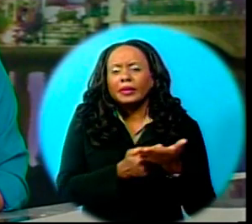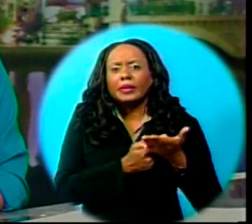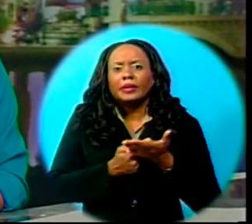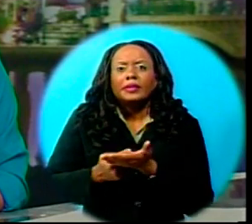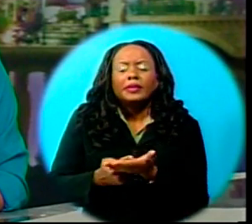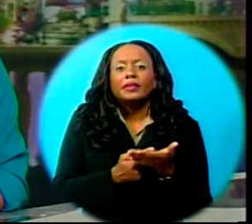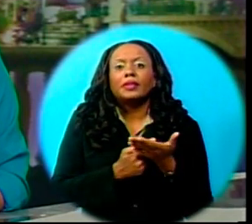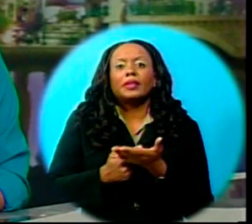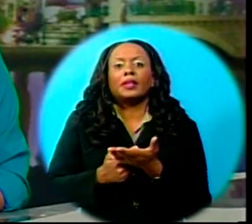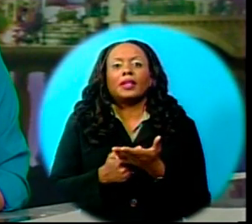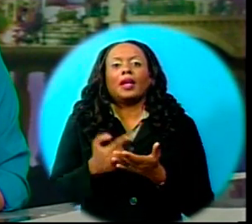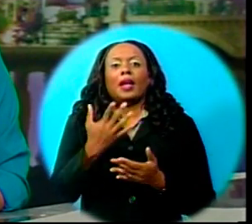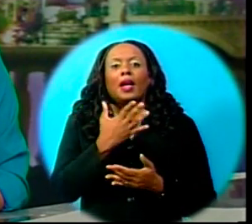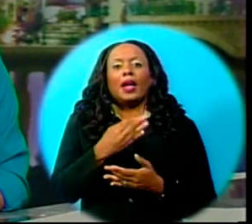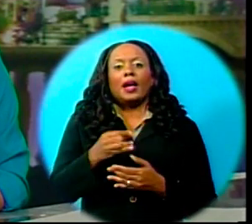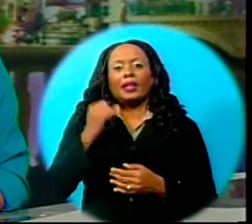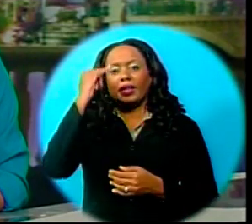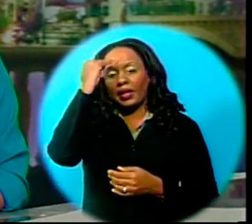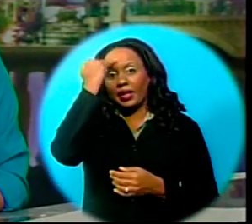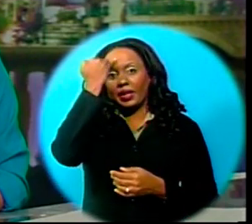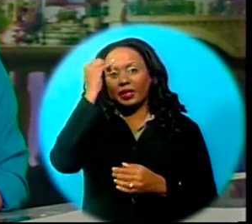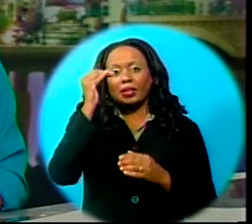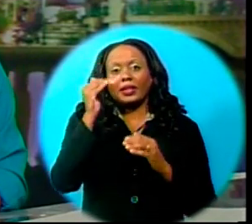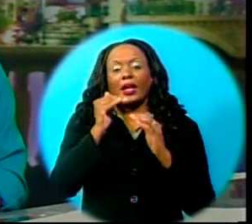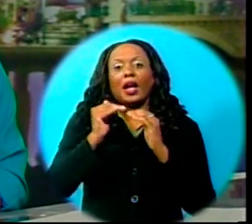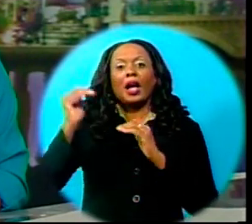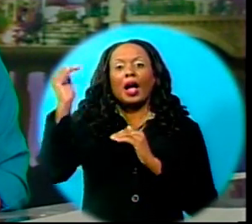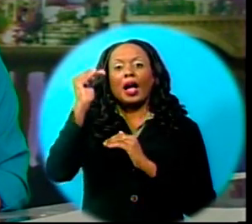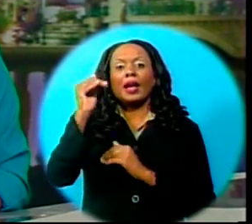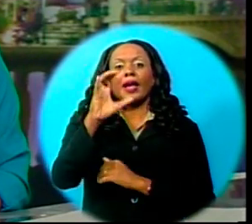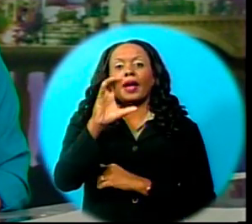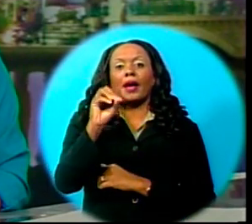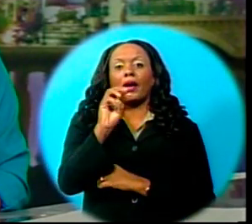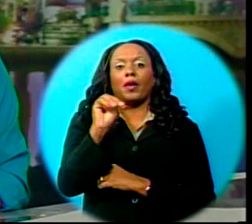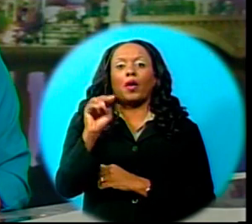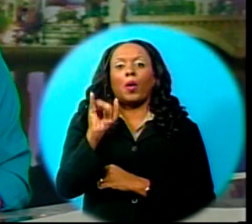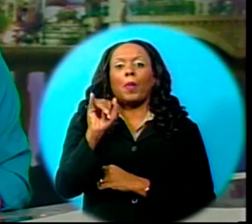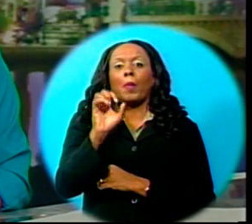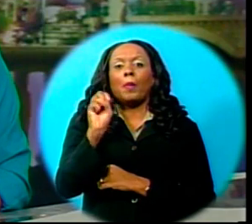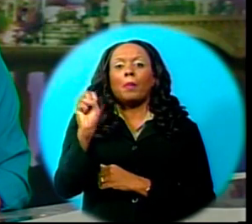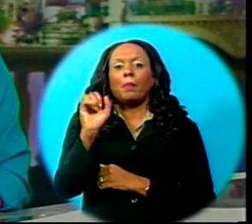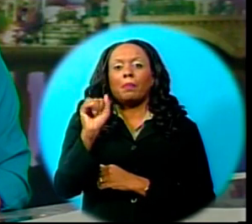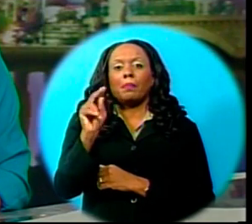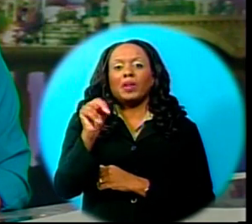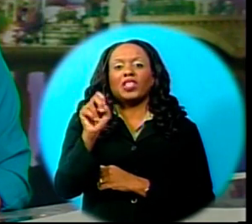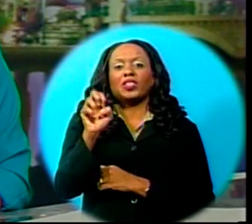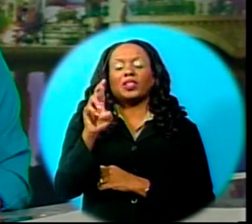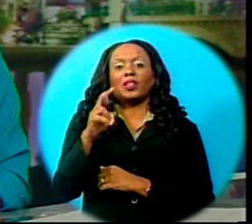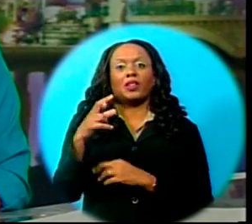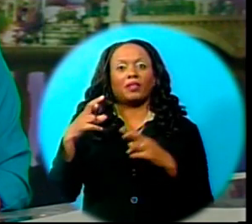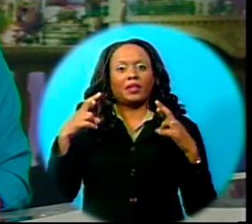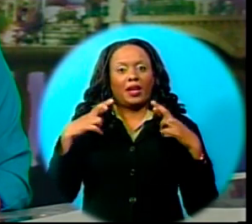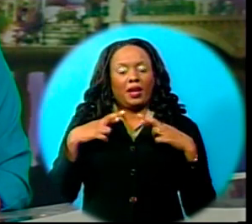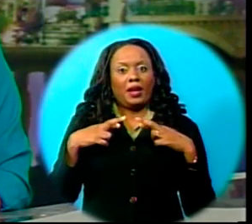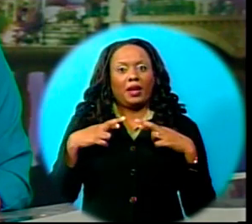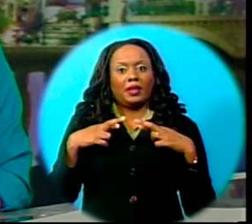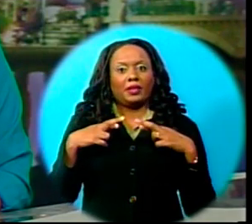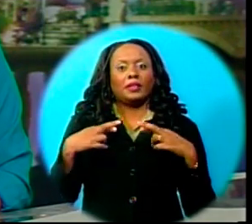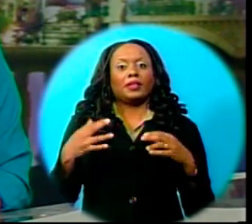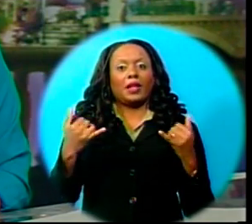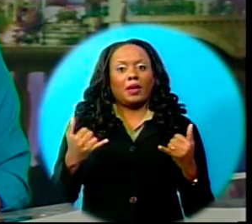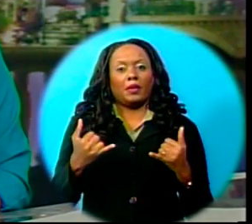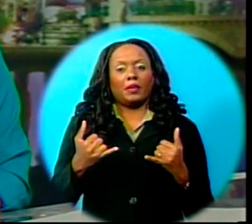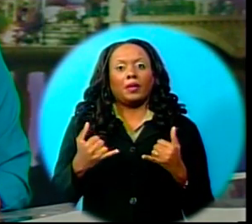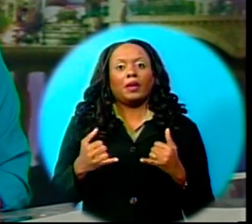Murugesan Subhashini retires as India's High Commissioner to Barbados. Acting Permanent Secretary in the Ministry of